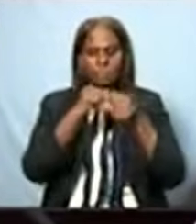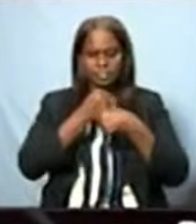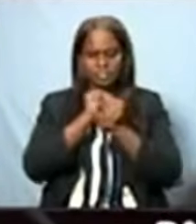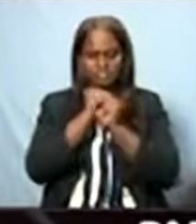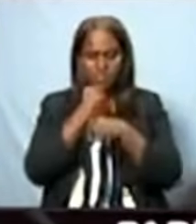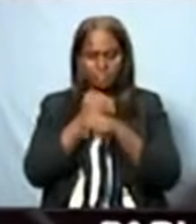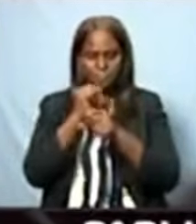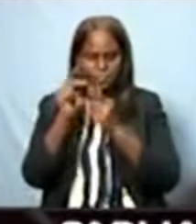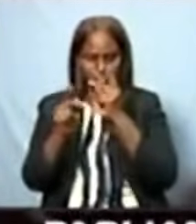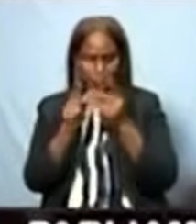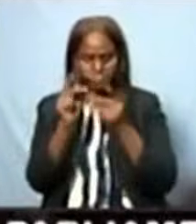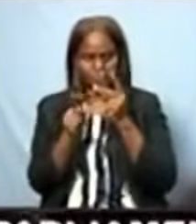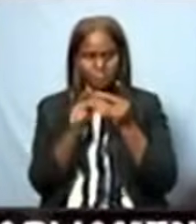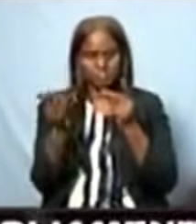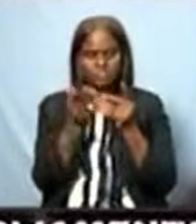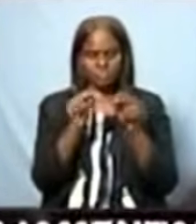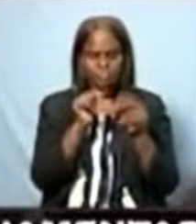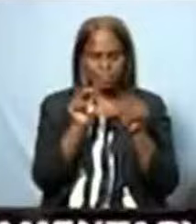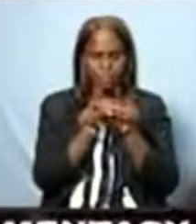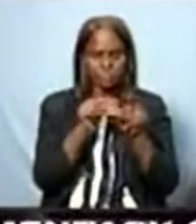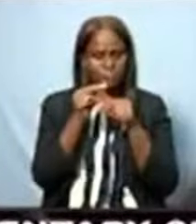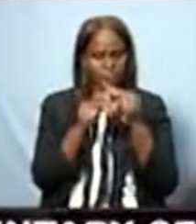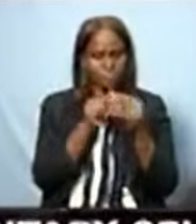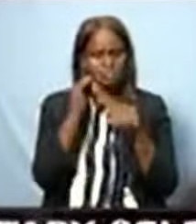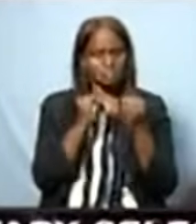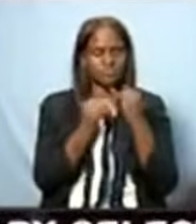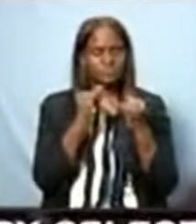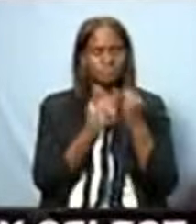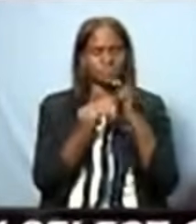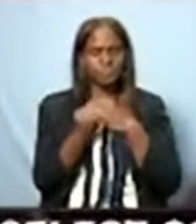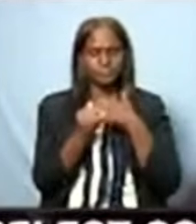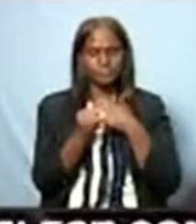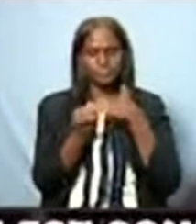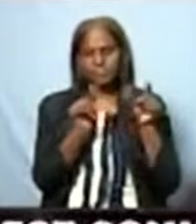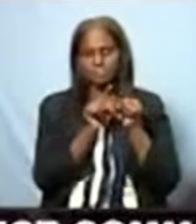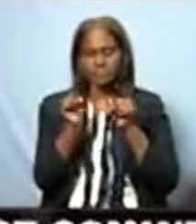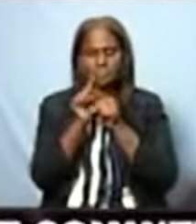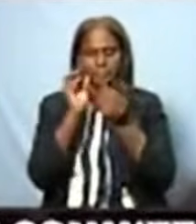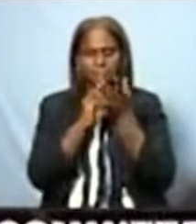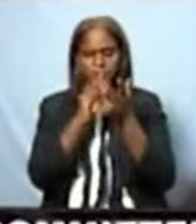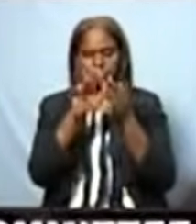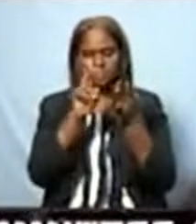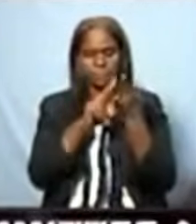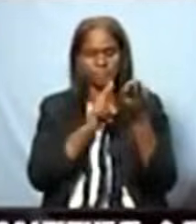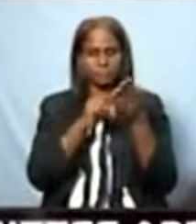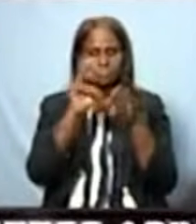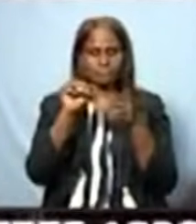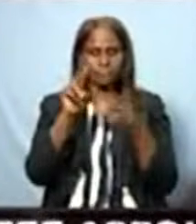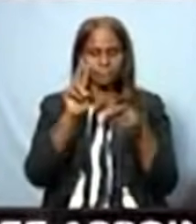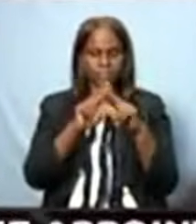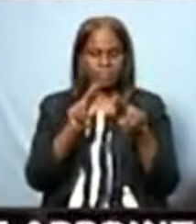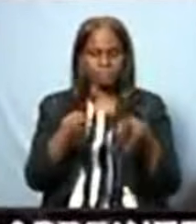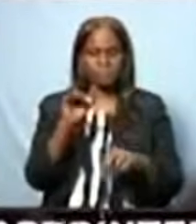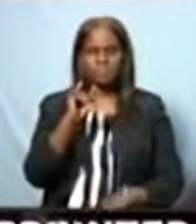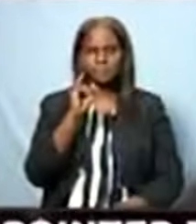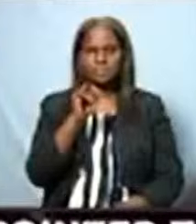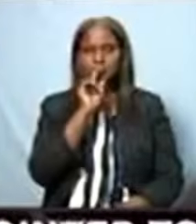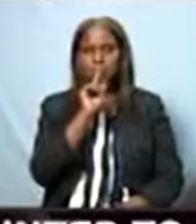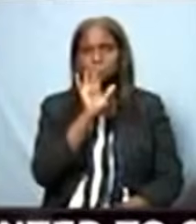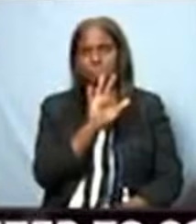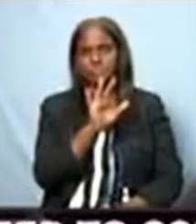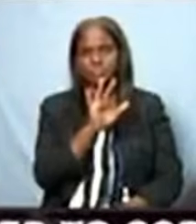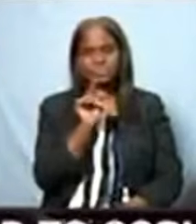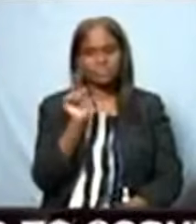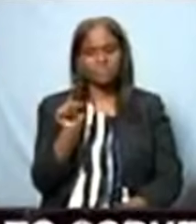process, the means justify the end. I also want to put it on record, Mr. Chairperson, that